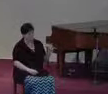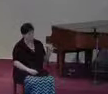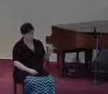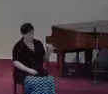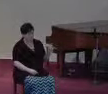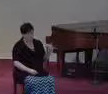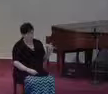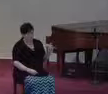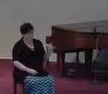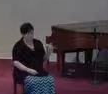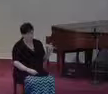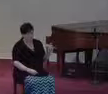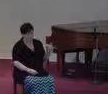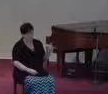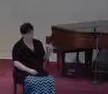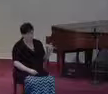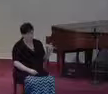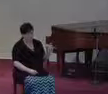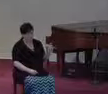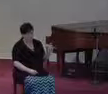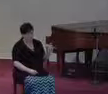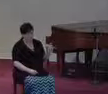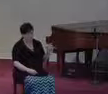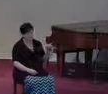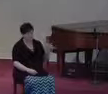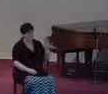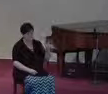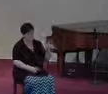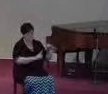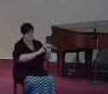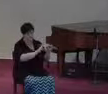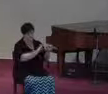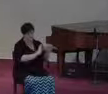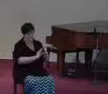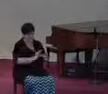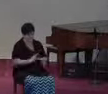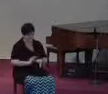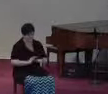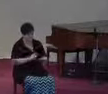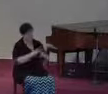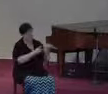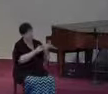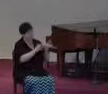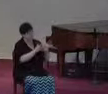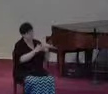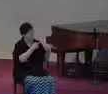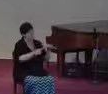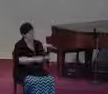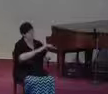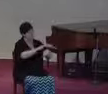by Jesus, seven sayings of Jesus from the cross.